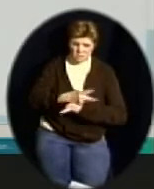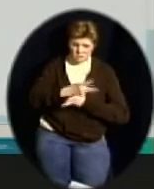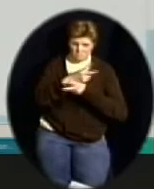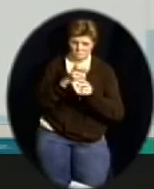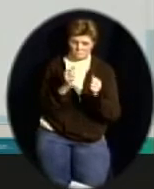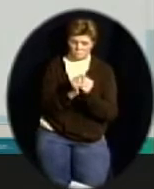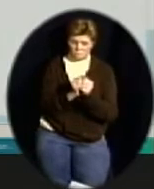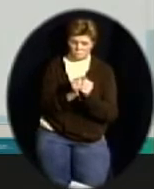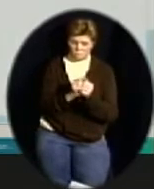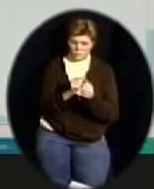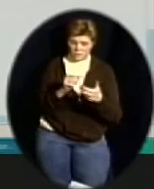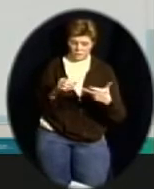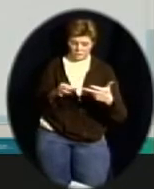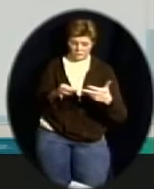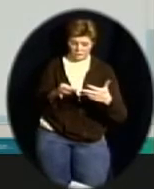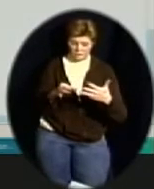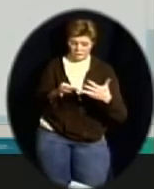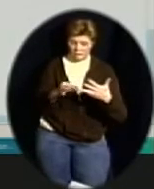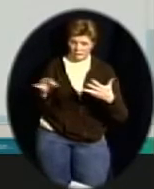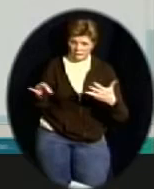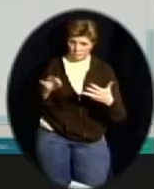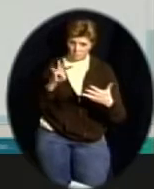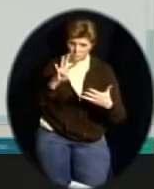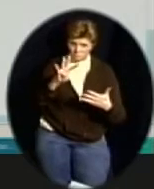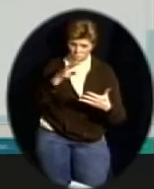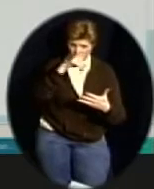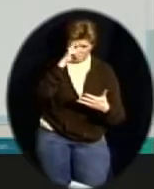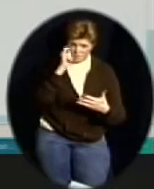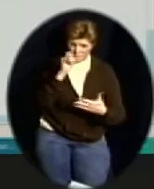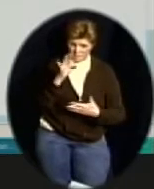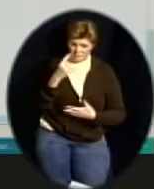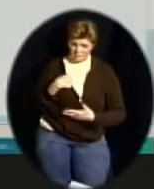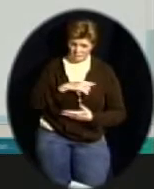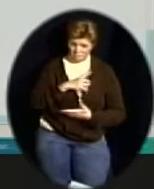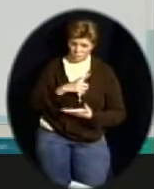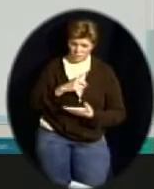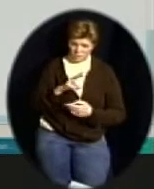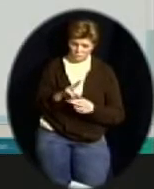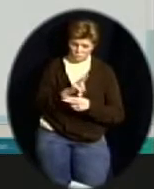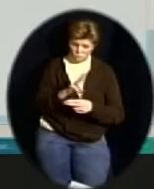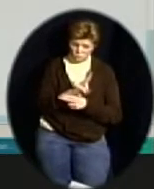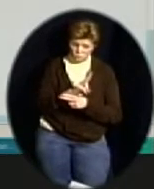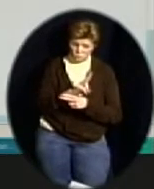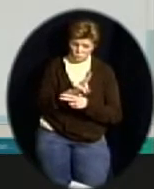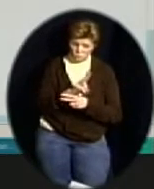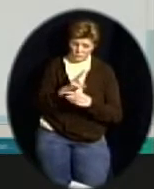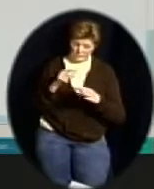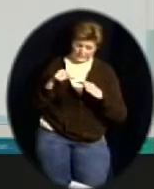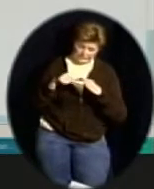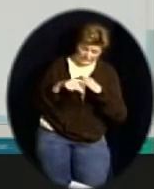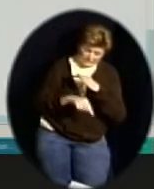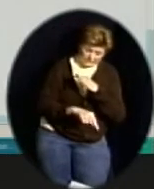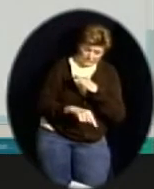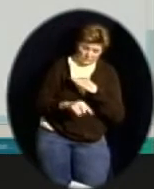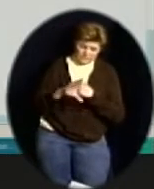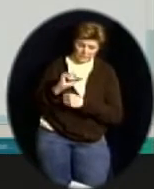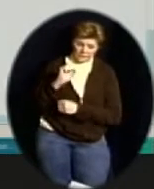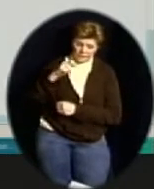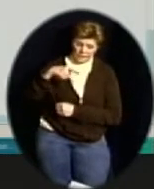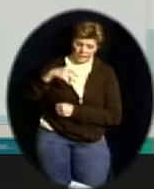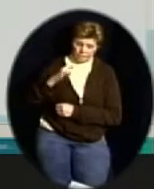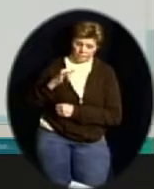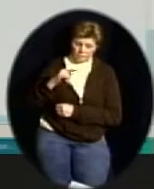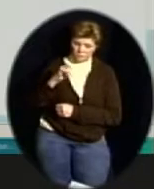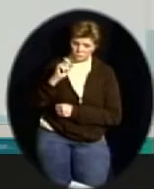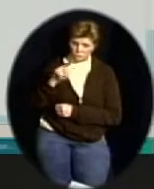we do dip further into the reserves for this particular purpose, then we're dipping into ongoing costs.